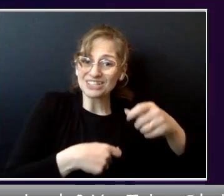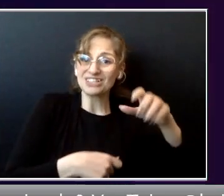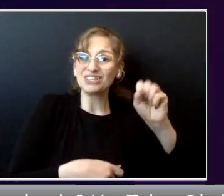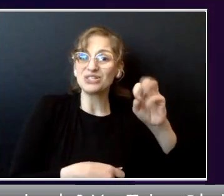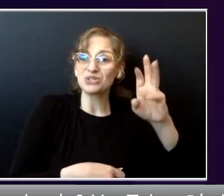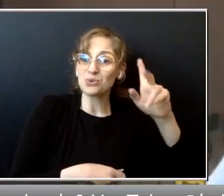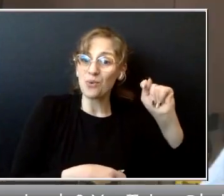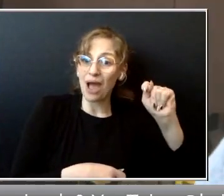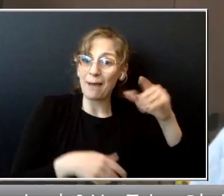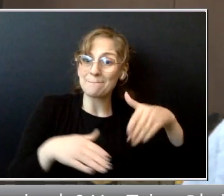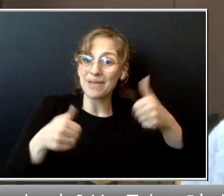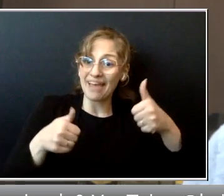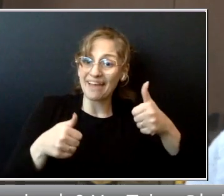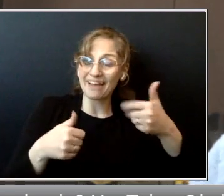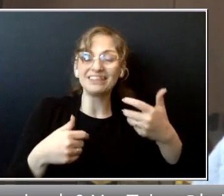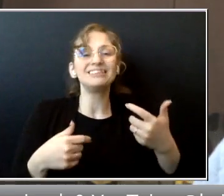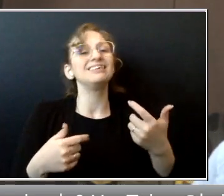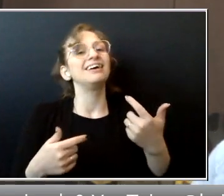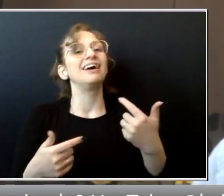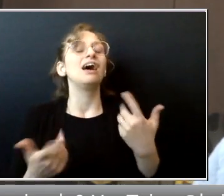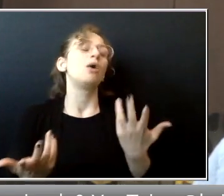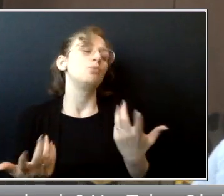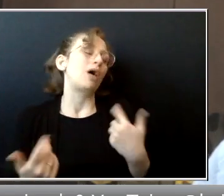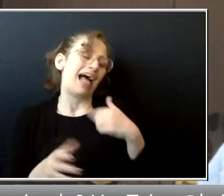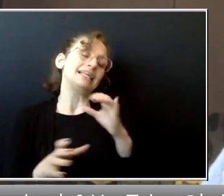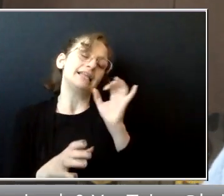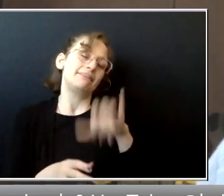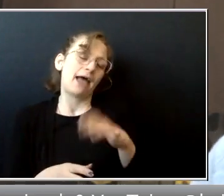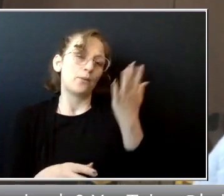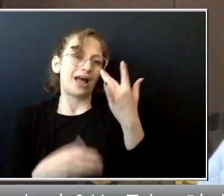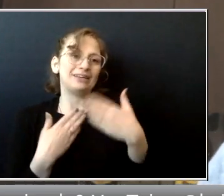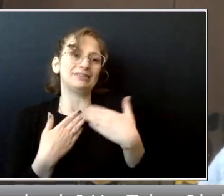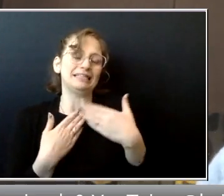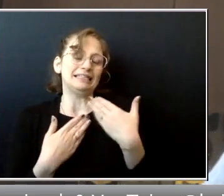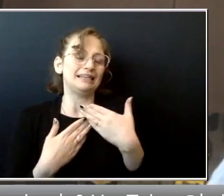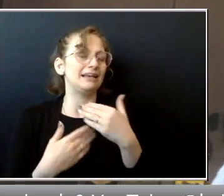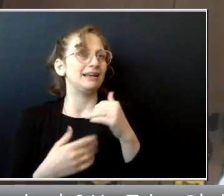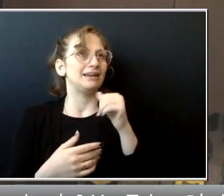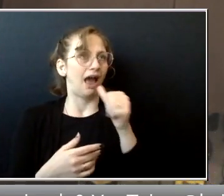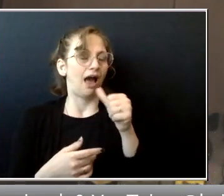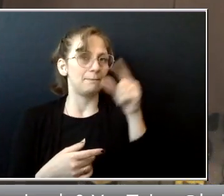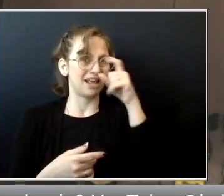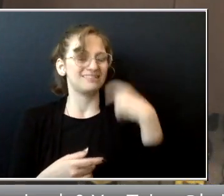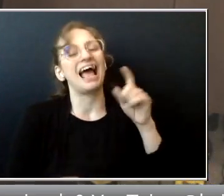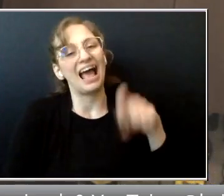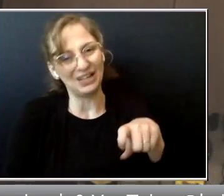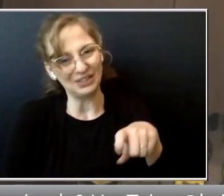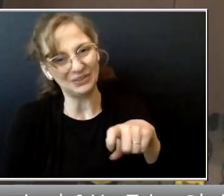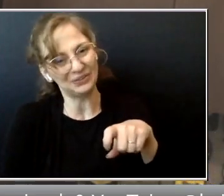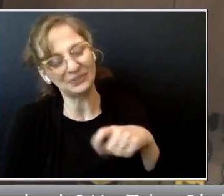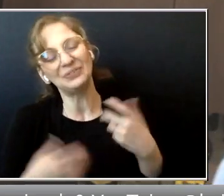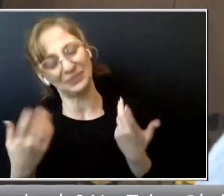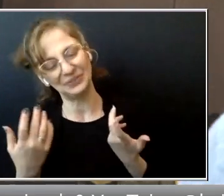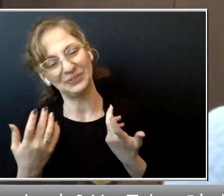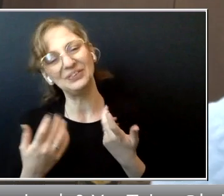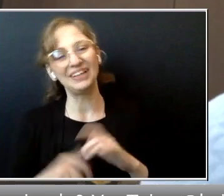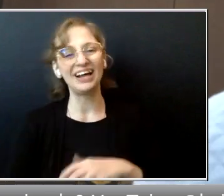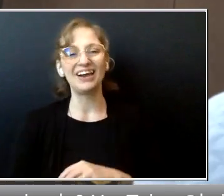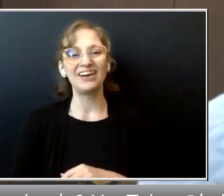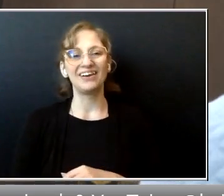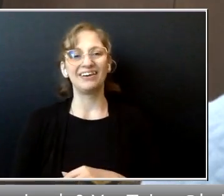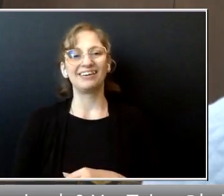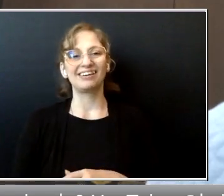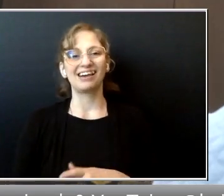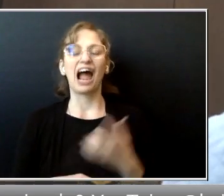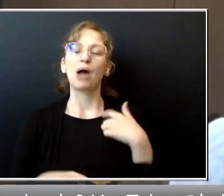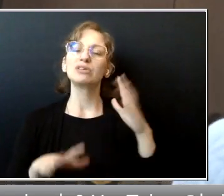Well, I switched to sweatpants out of convenience, not out of necessity. Smart. Yeah, they had me kind of taking it easy